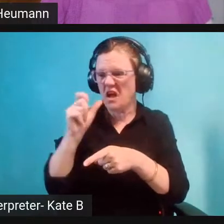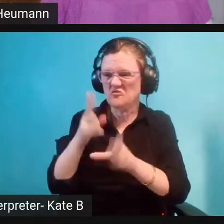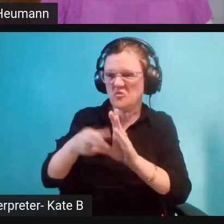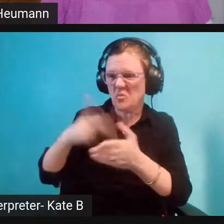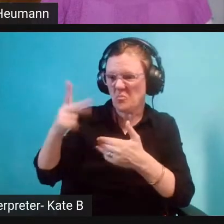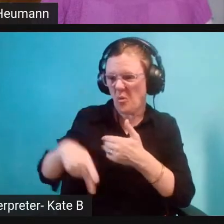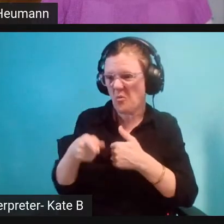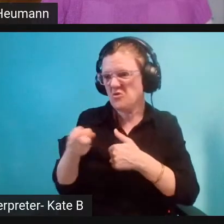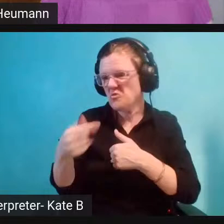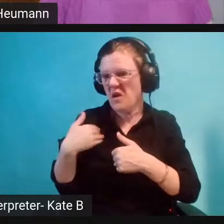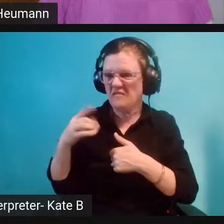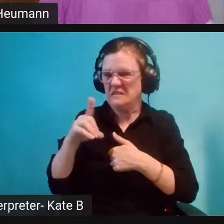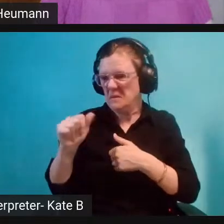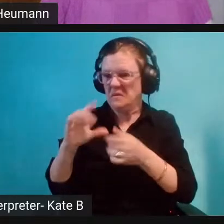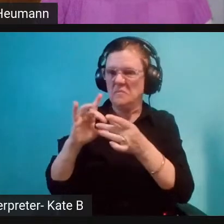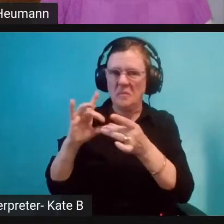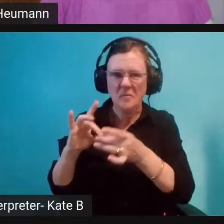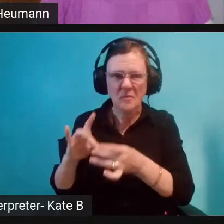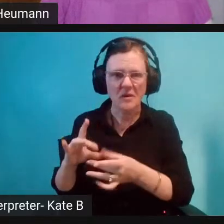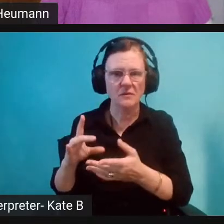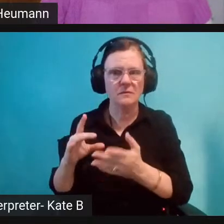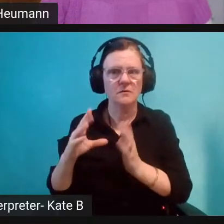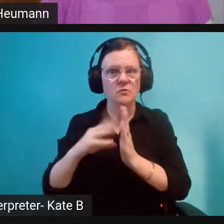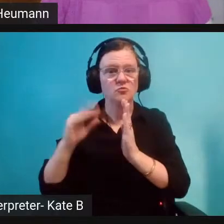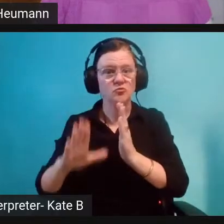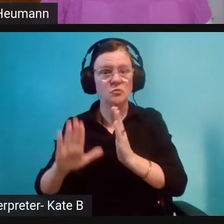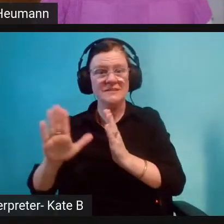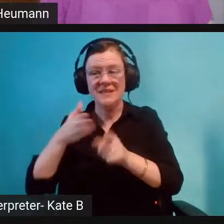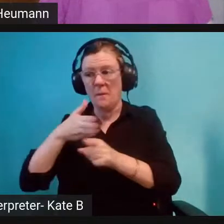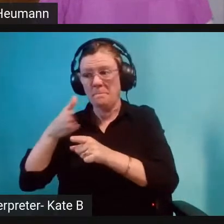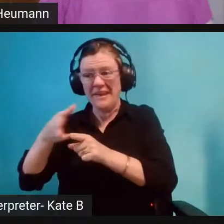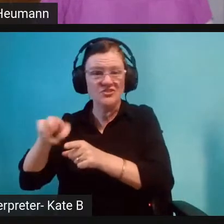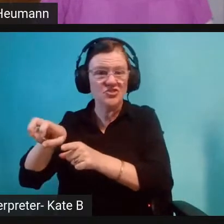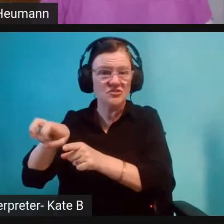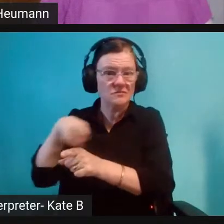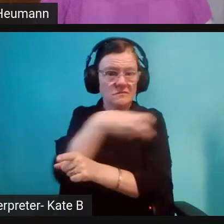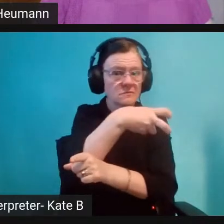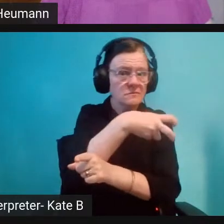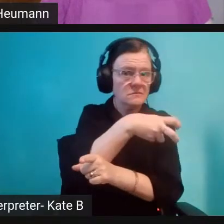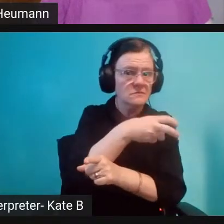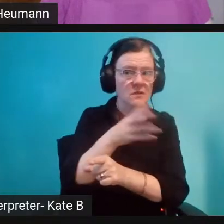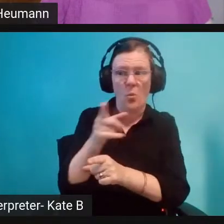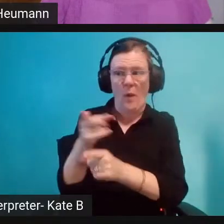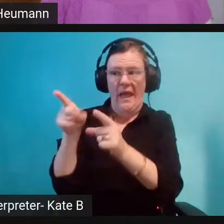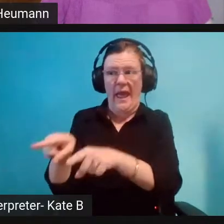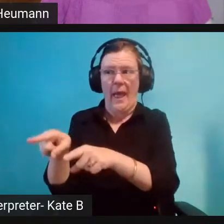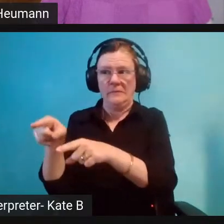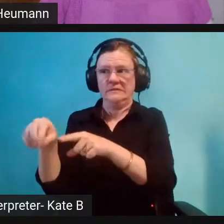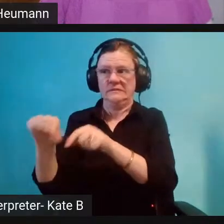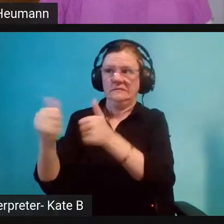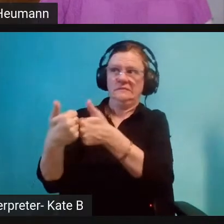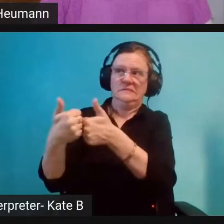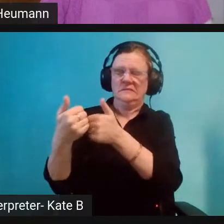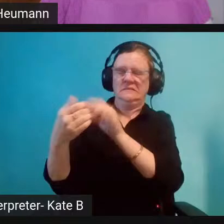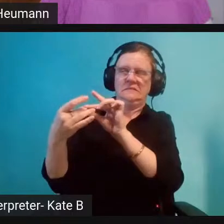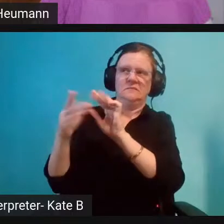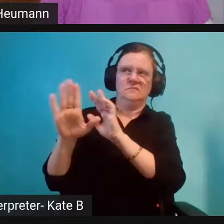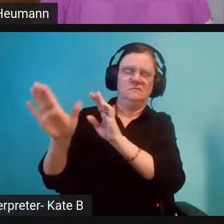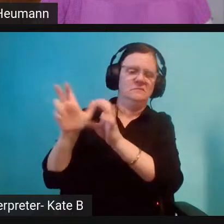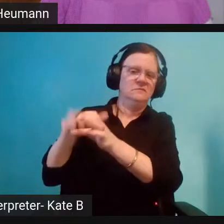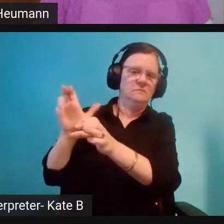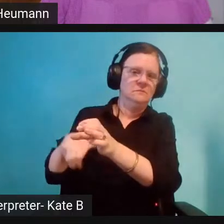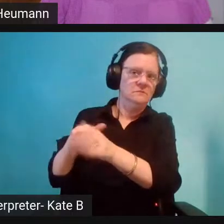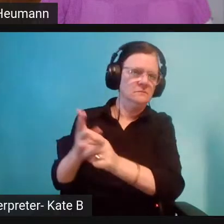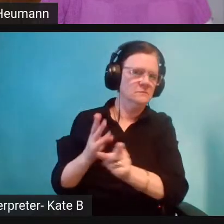because of their disability, students changing their majors because of what faculty are telling them, even though it